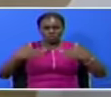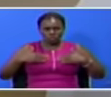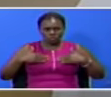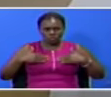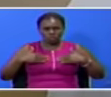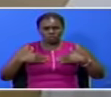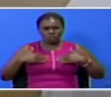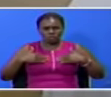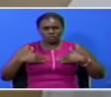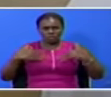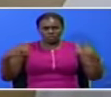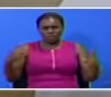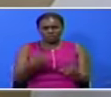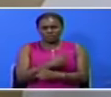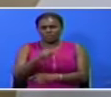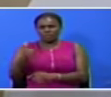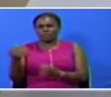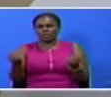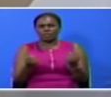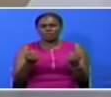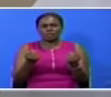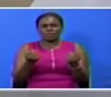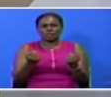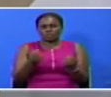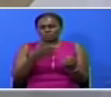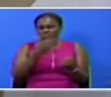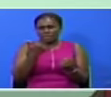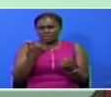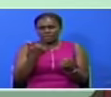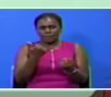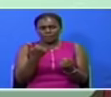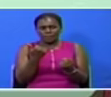to the chassis of another vehicle to enhance its looks come to an end.